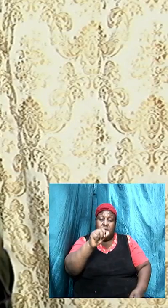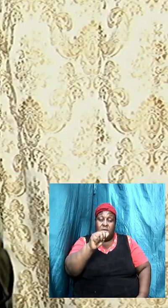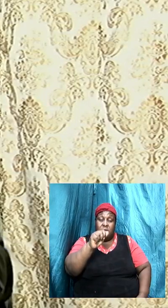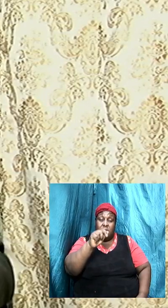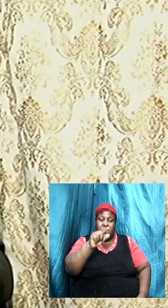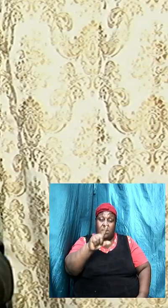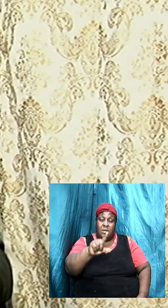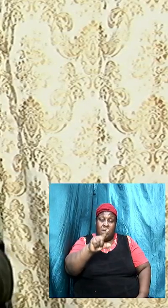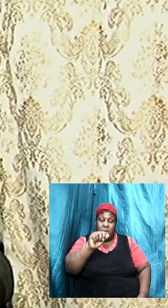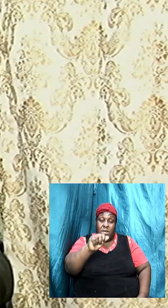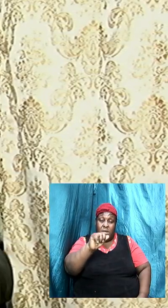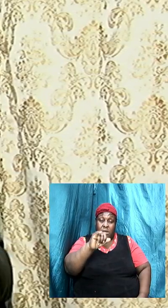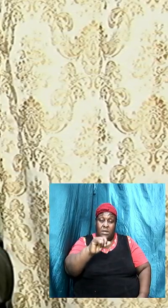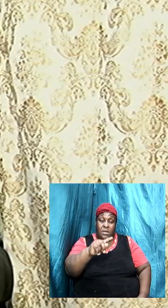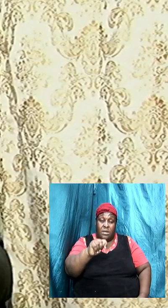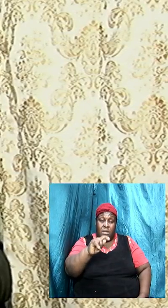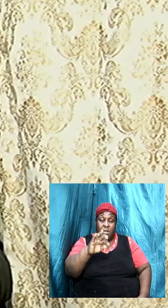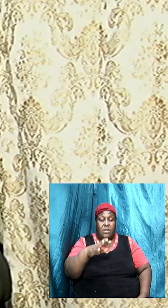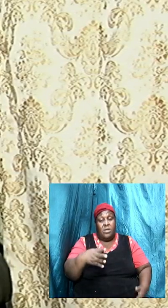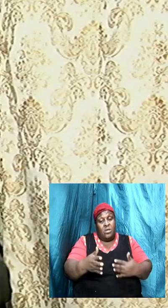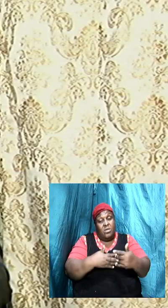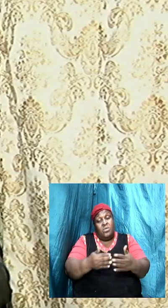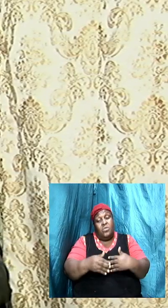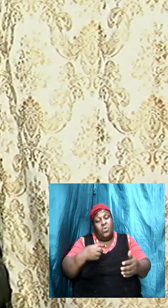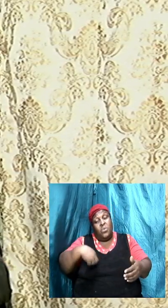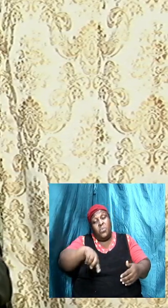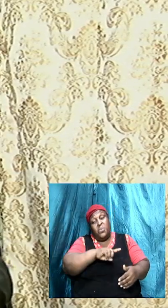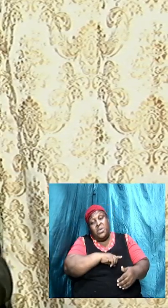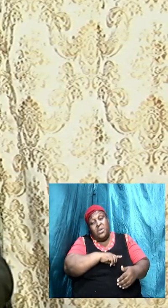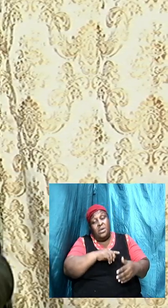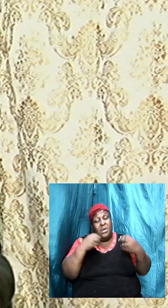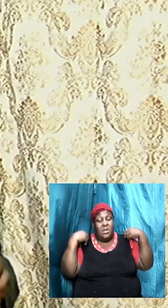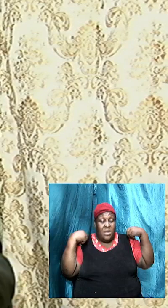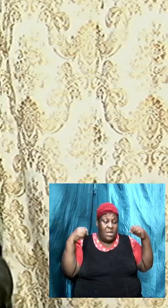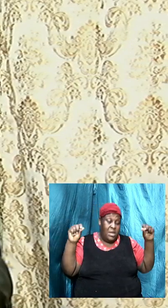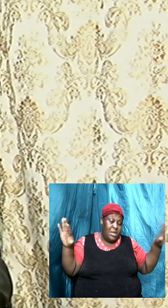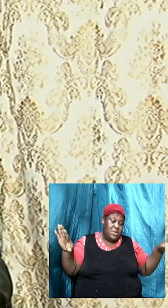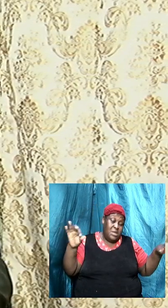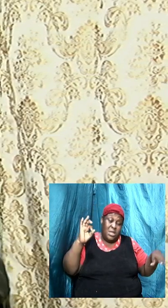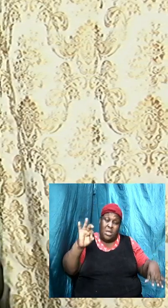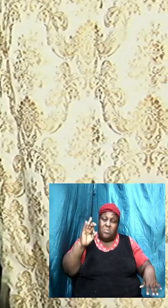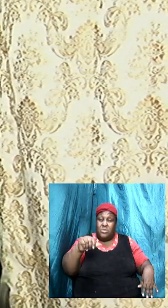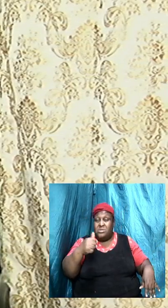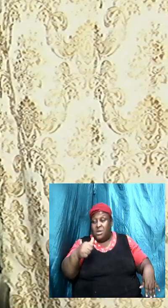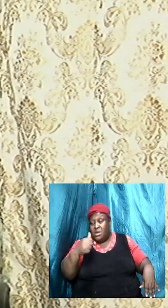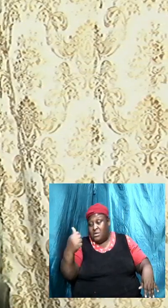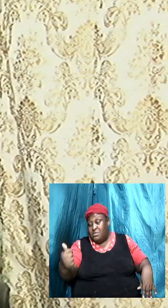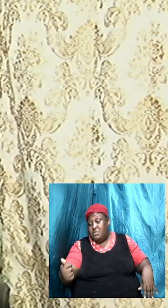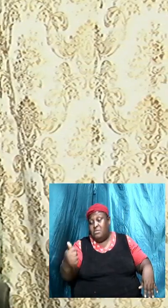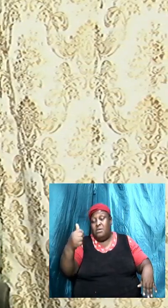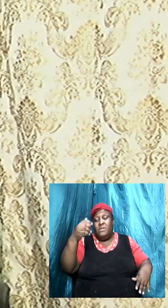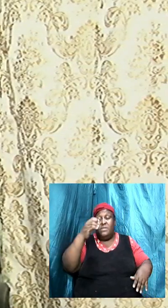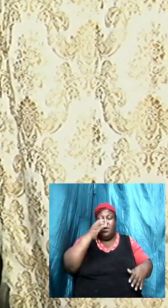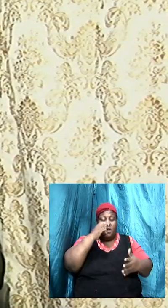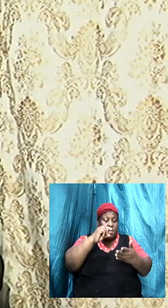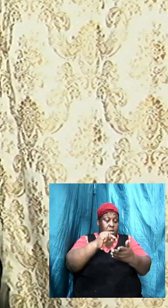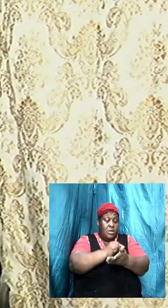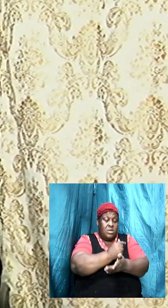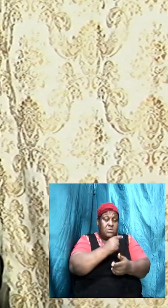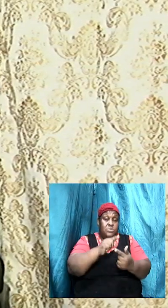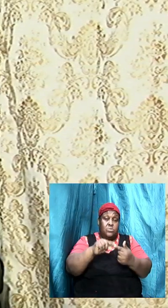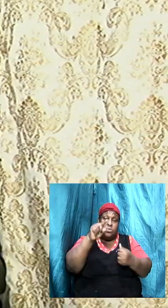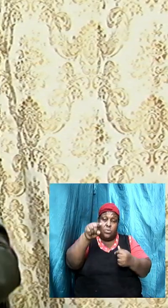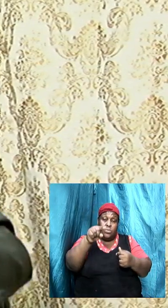though we are an angel, preach any other gospel unto you, let him be accursed. And he repeated the